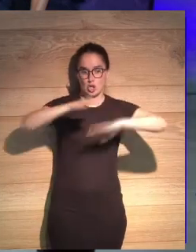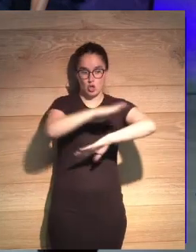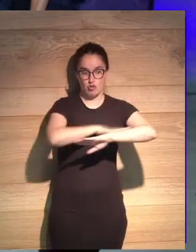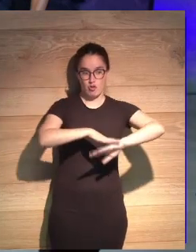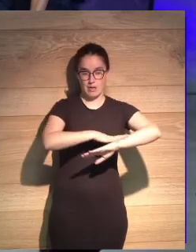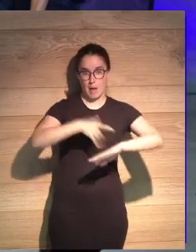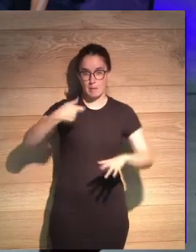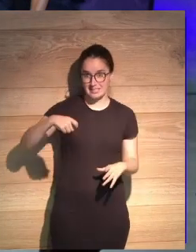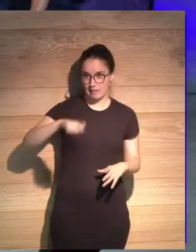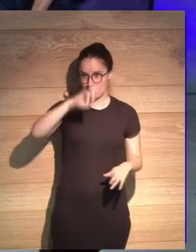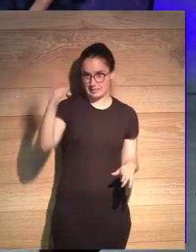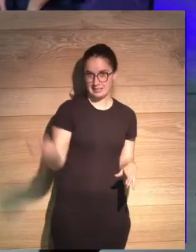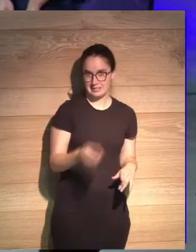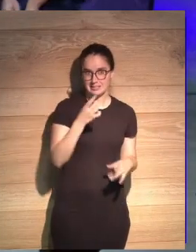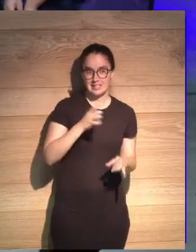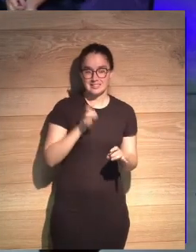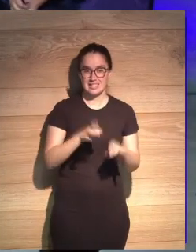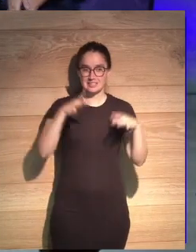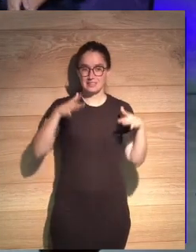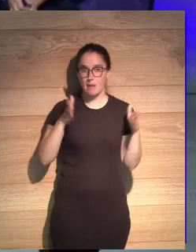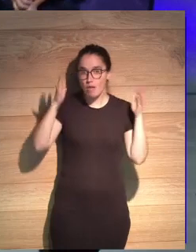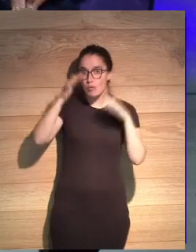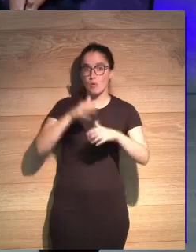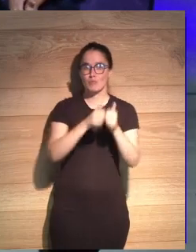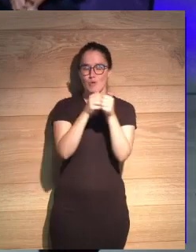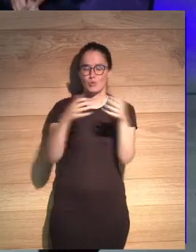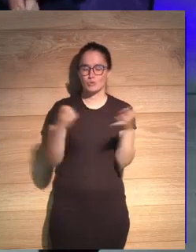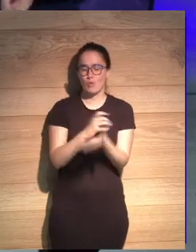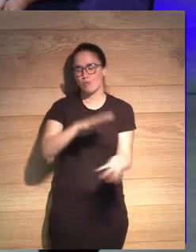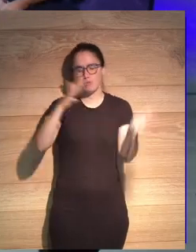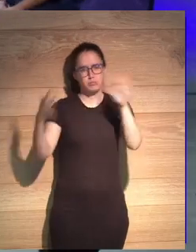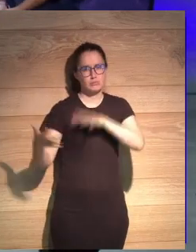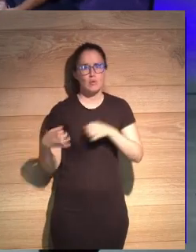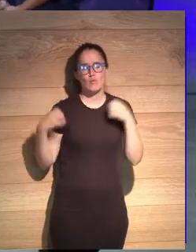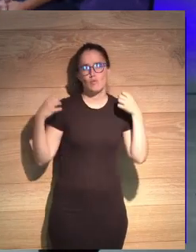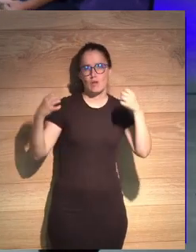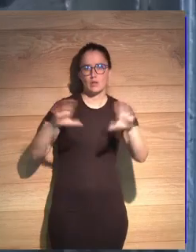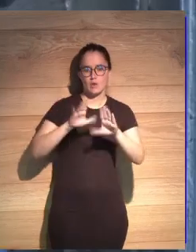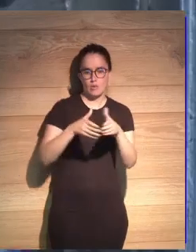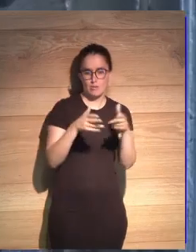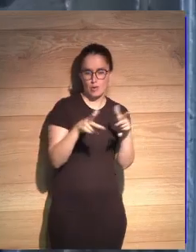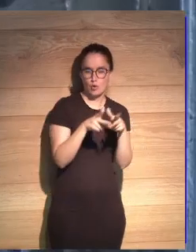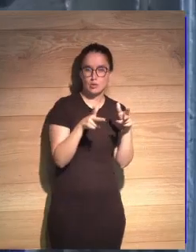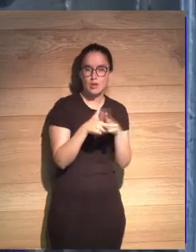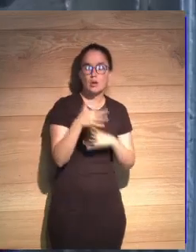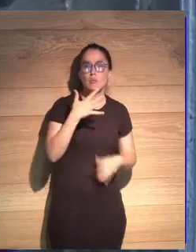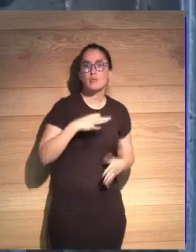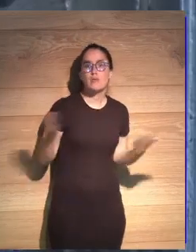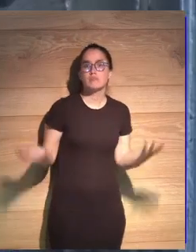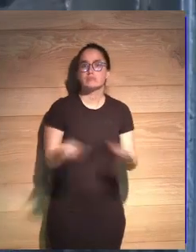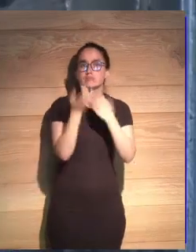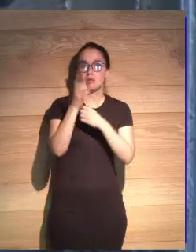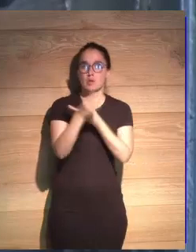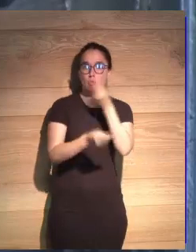are using video games. It's just this gap that we need to overcome. We need to have rulers